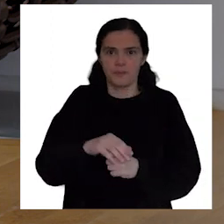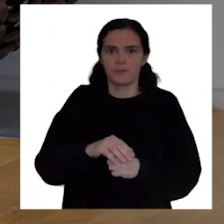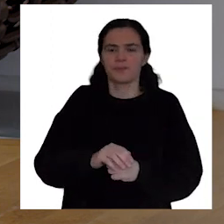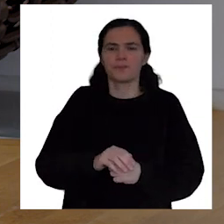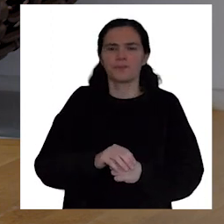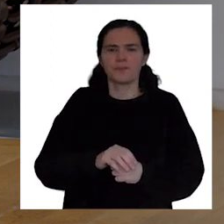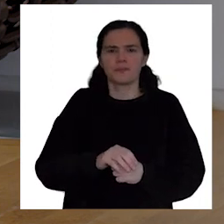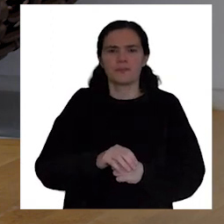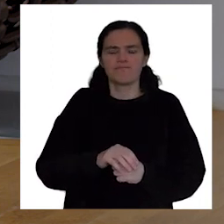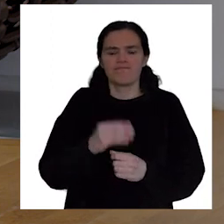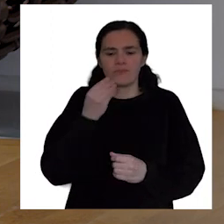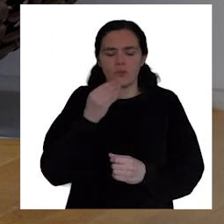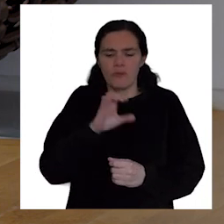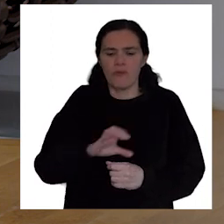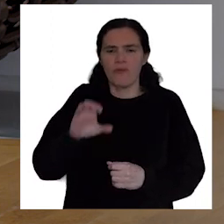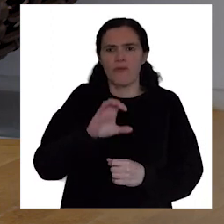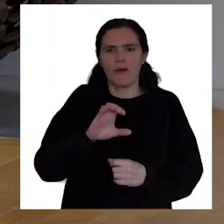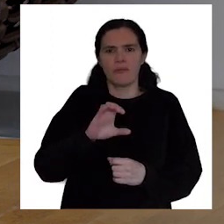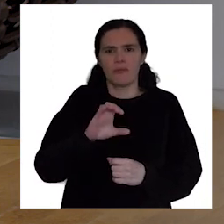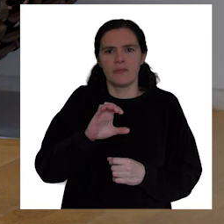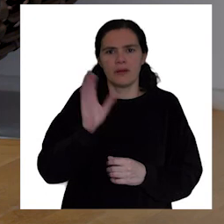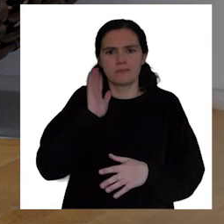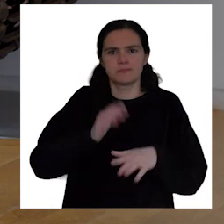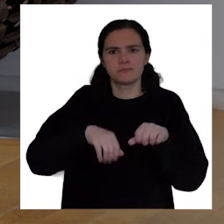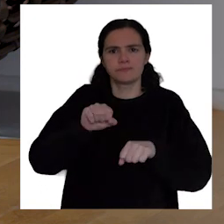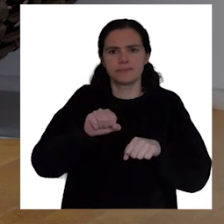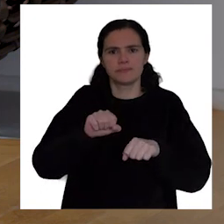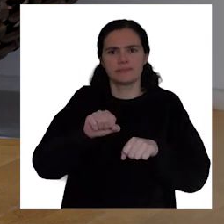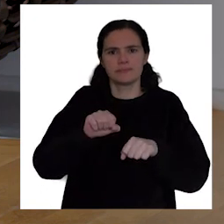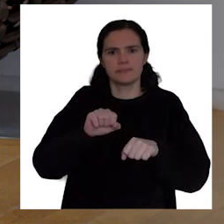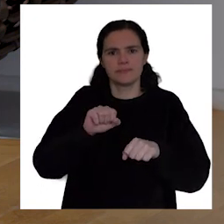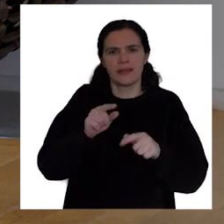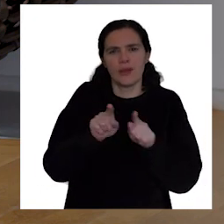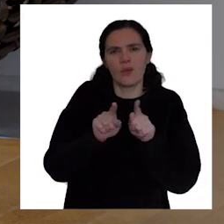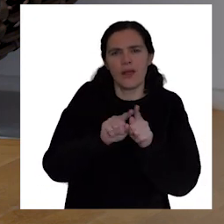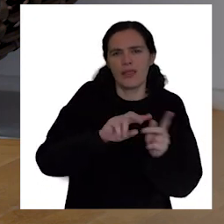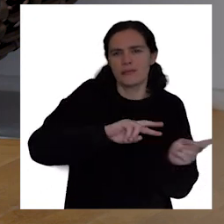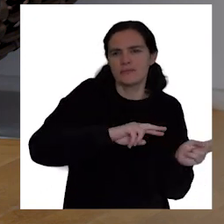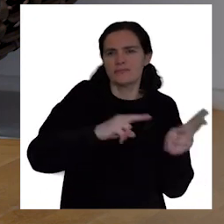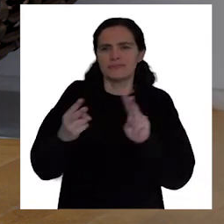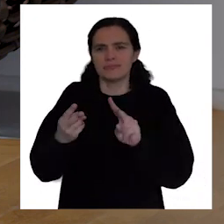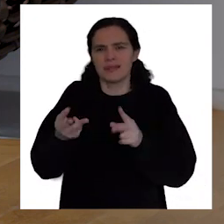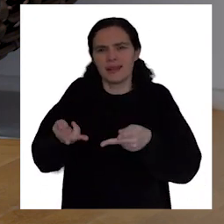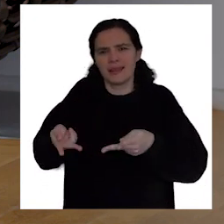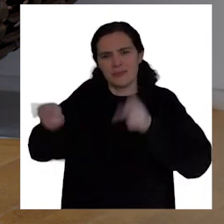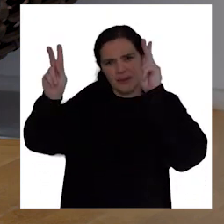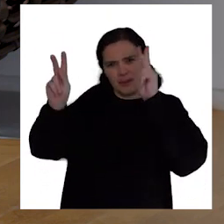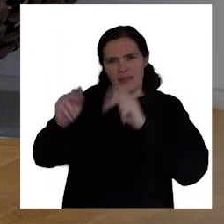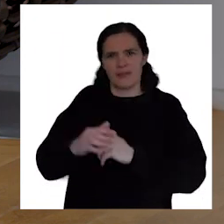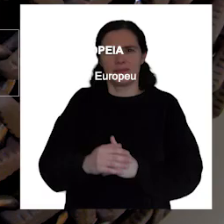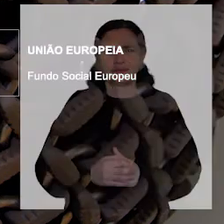in ocean, a way out of slavery, another passage to freedom.